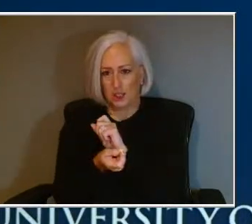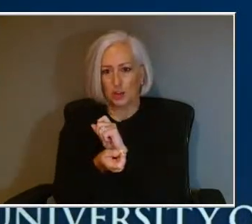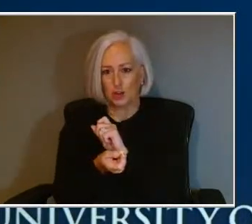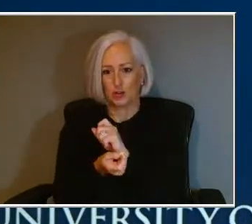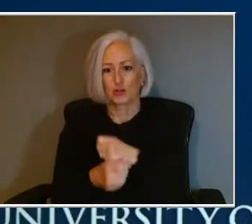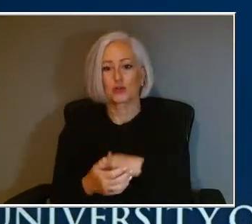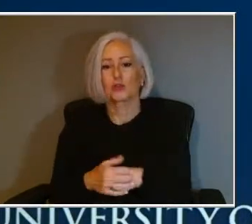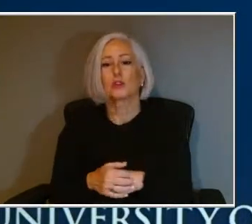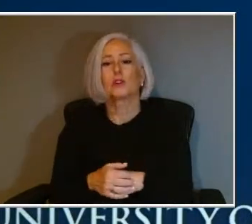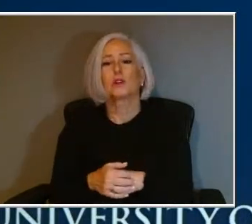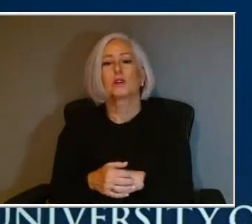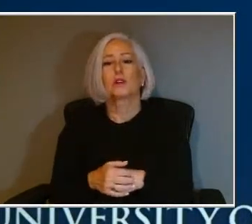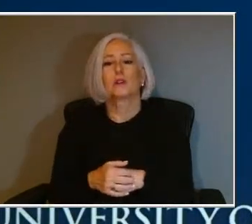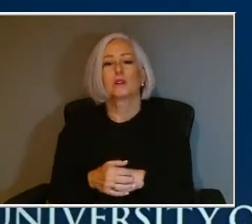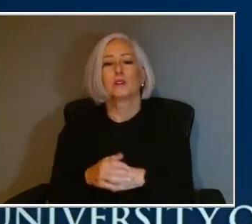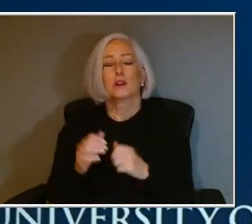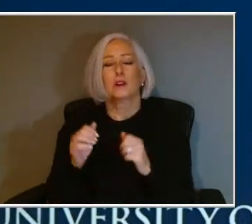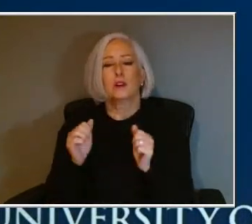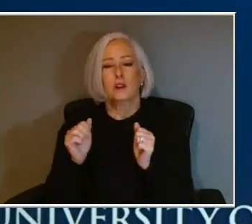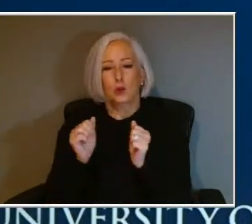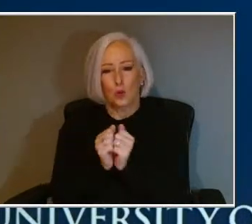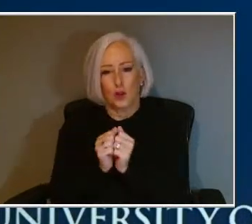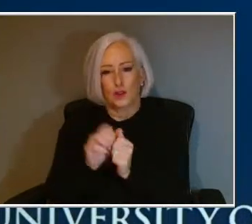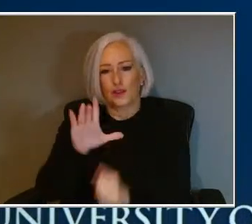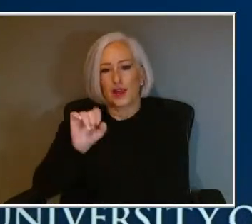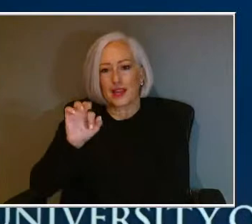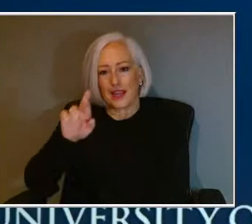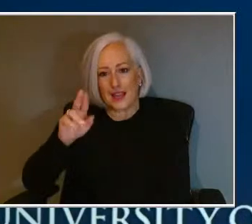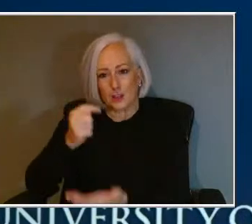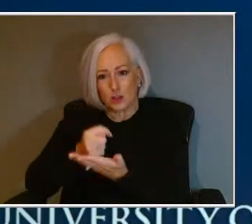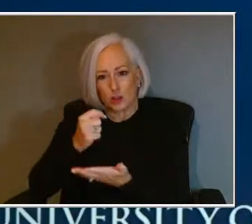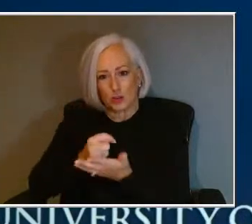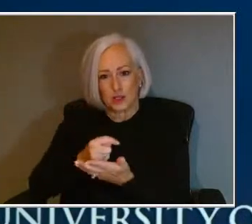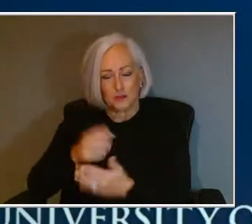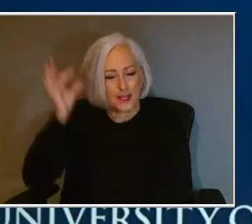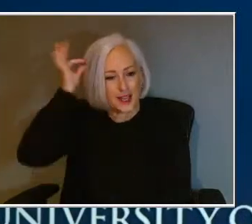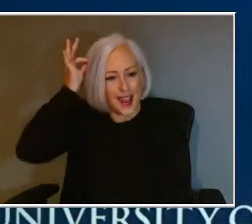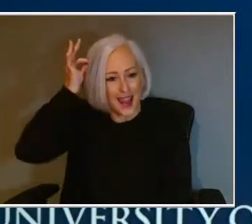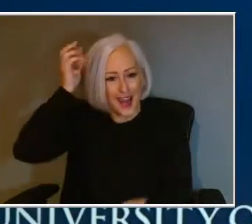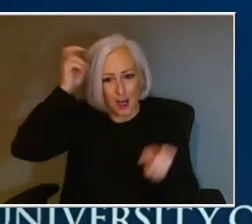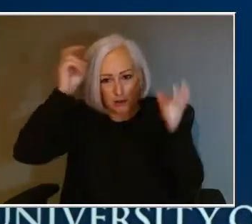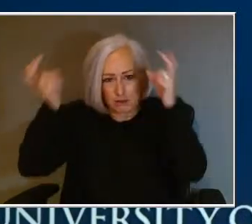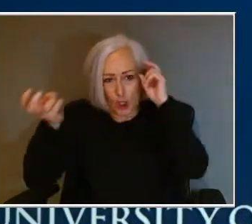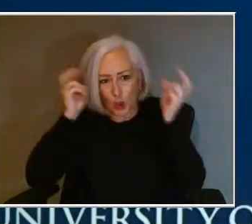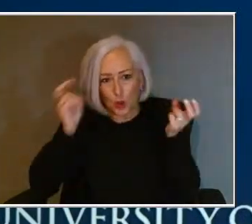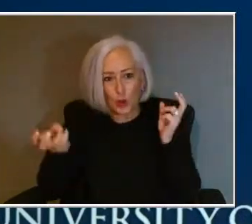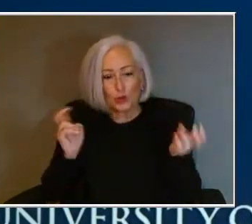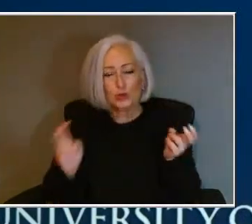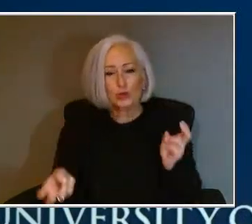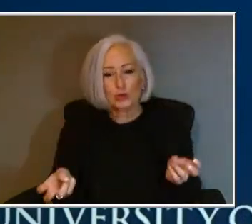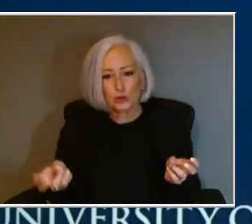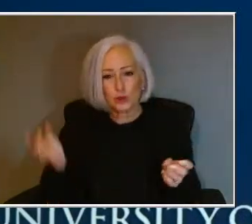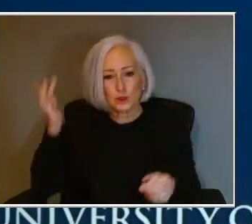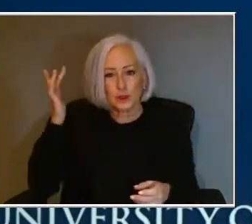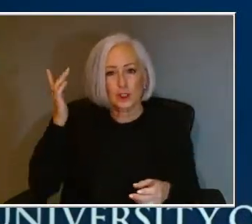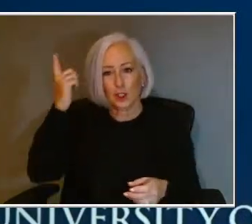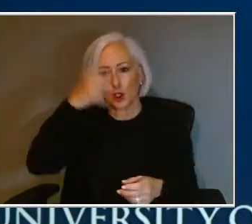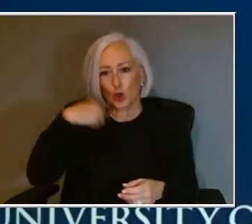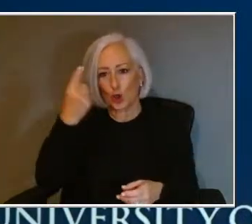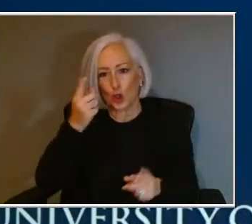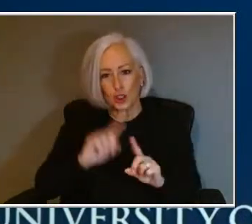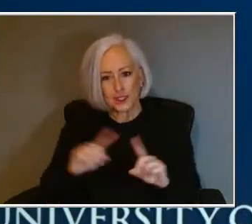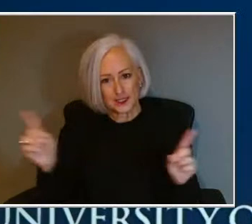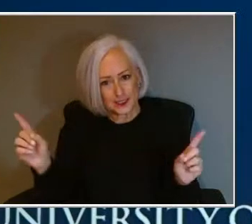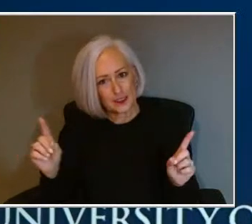the chemo, with the cancer treatment, you lose all your hair. You start looking different.